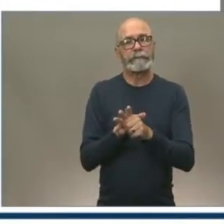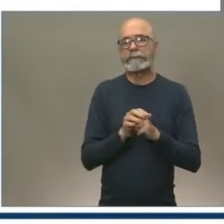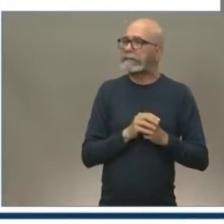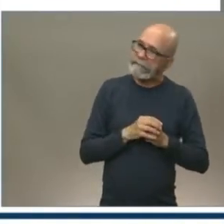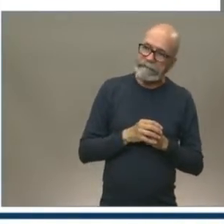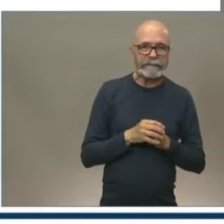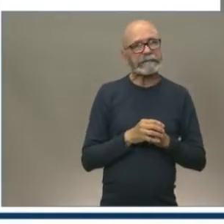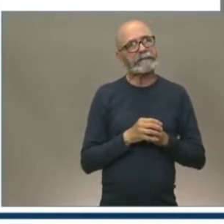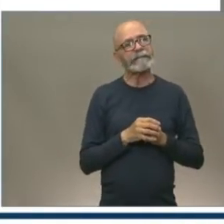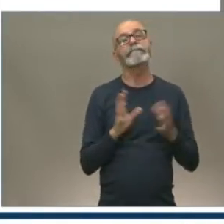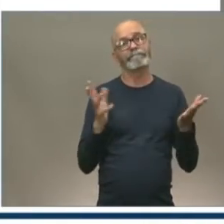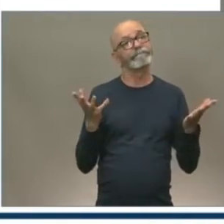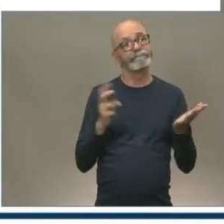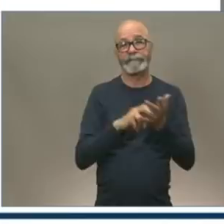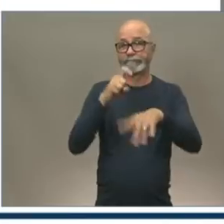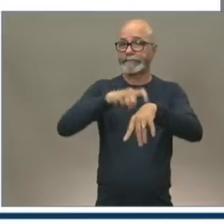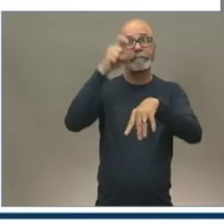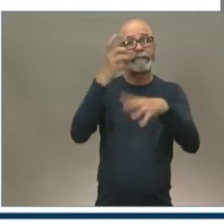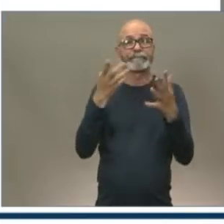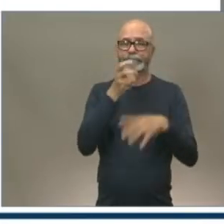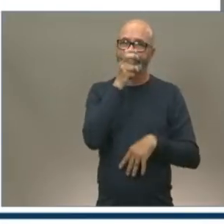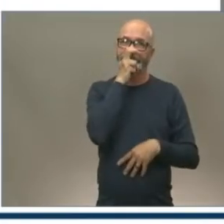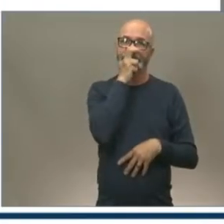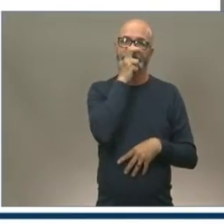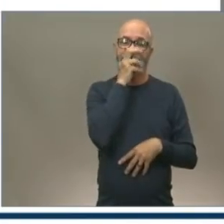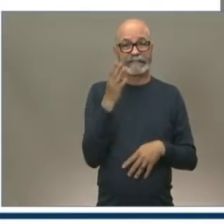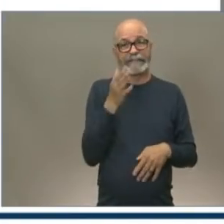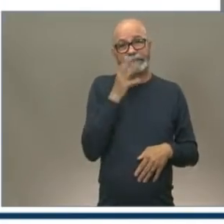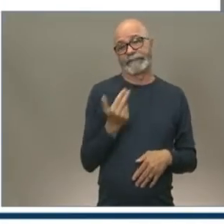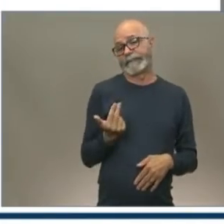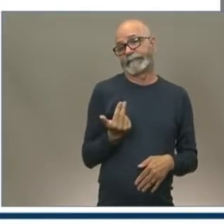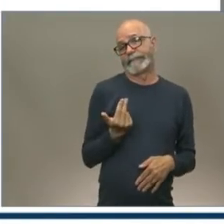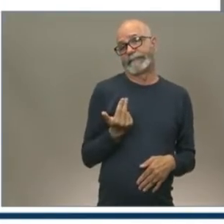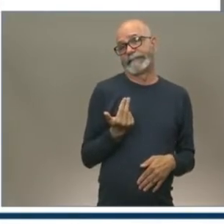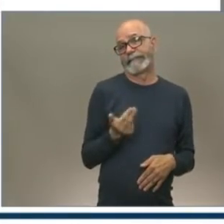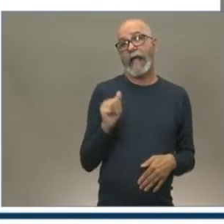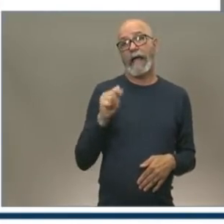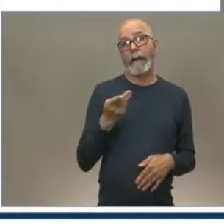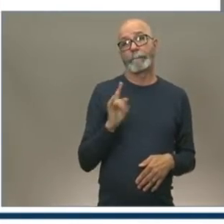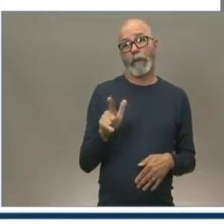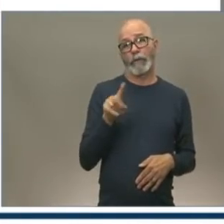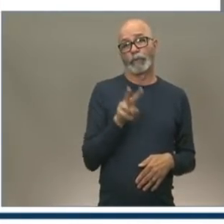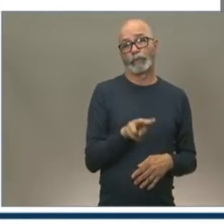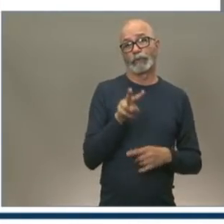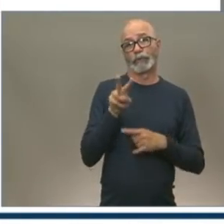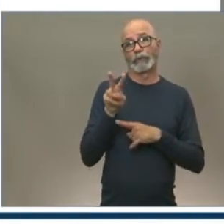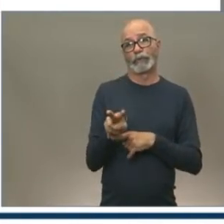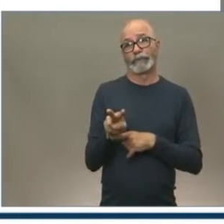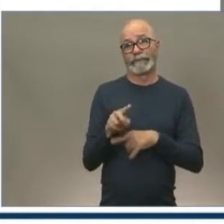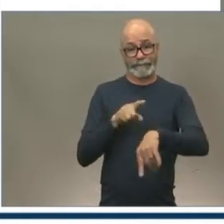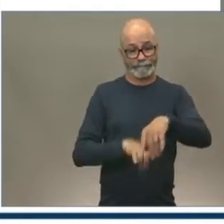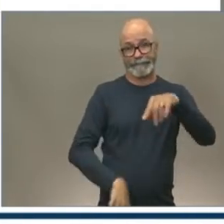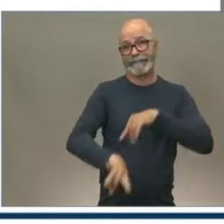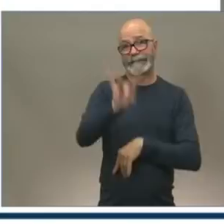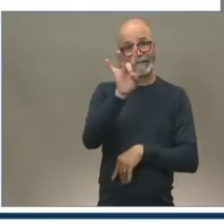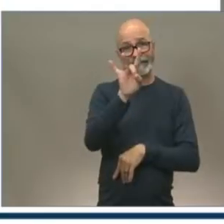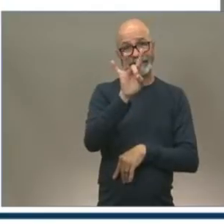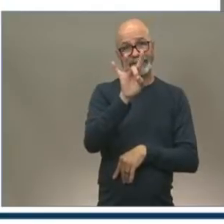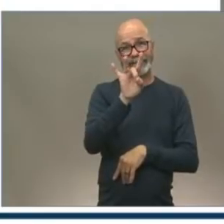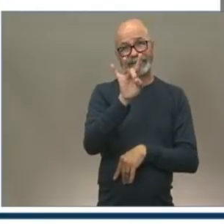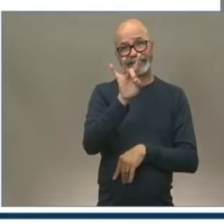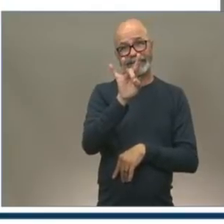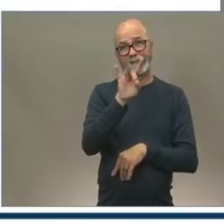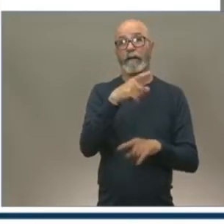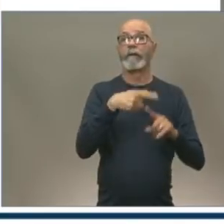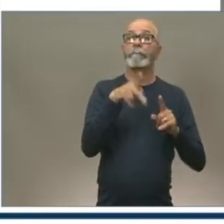borders. Starting Thursday, April 22nd at 8 a.m., you cannot come to Nova Scotia from outside PEI in